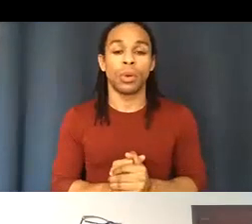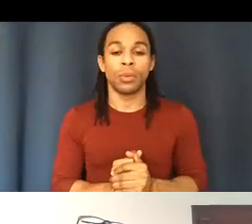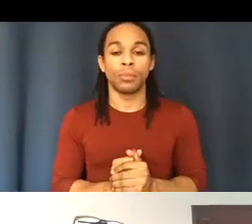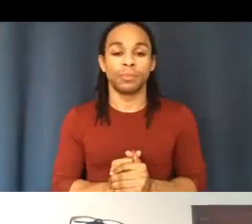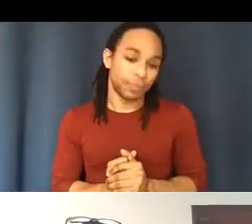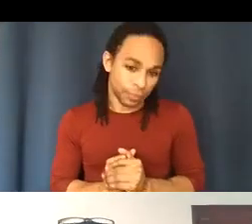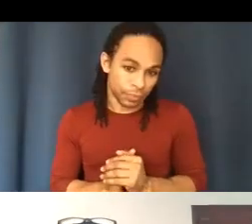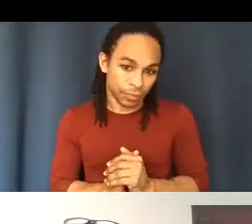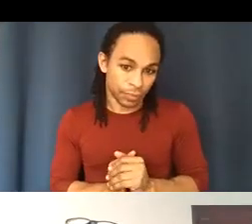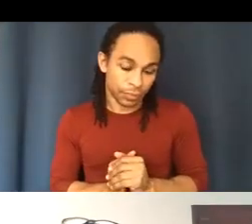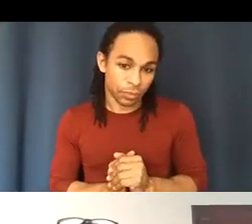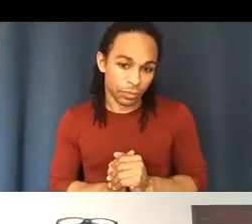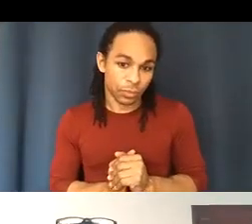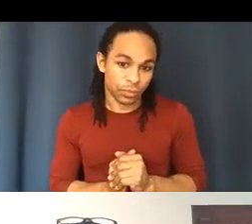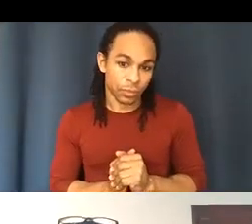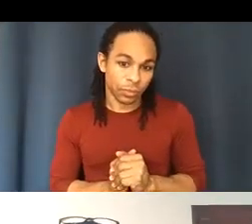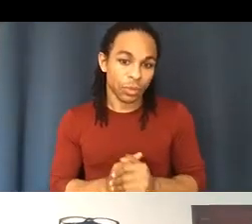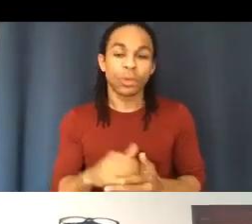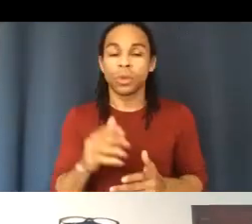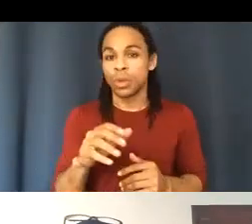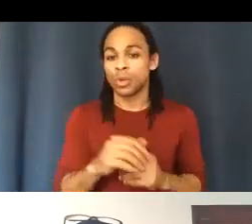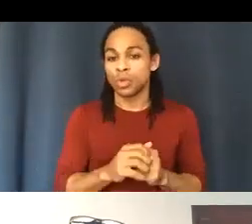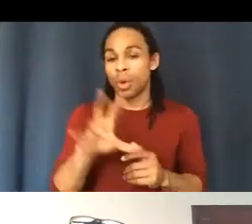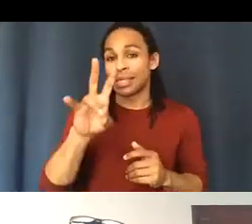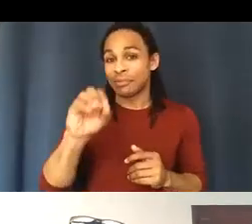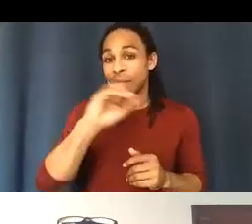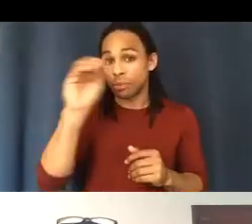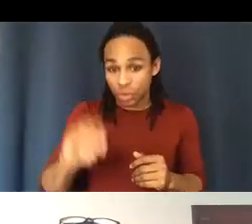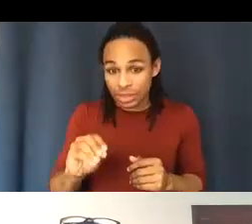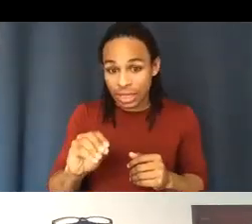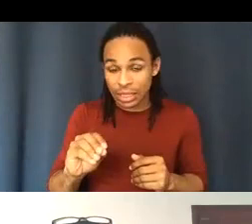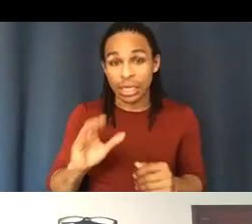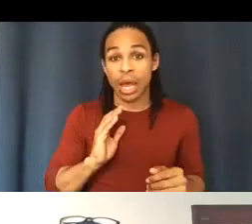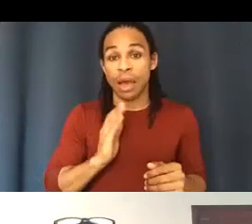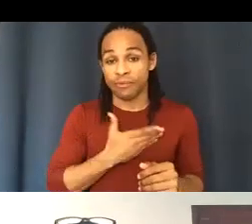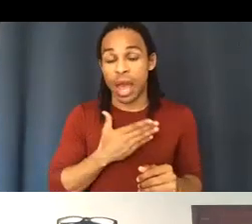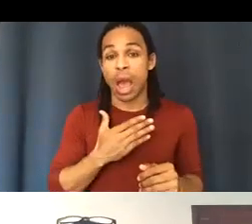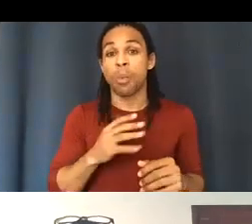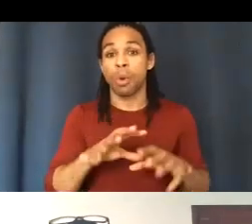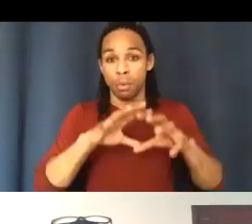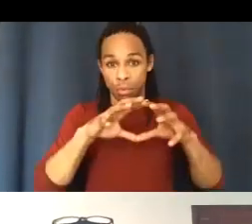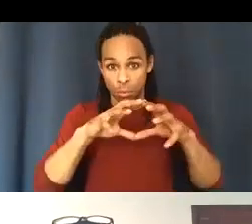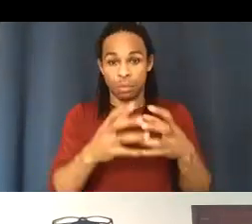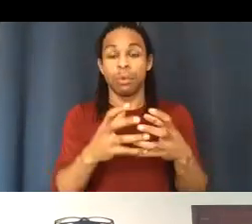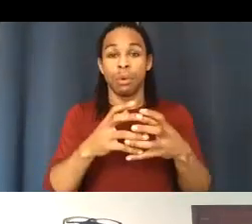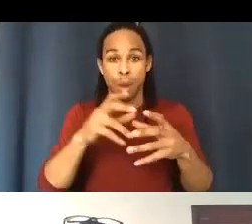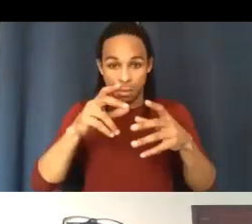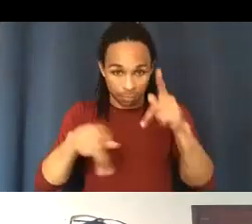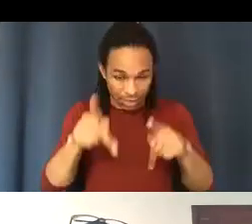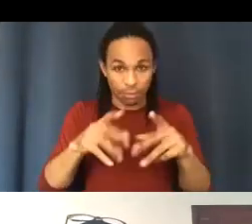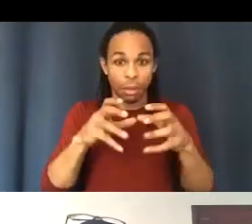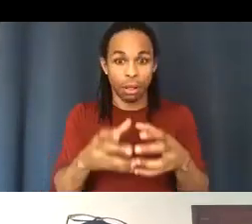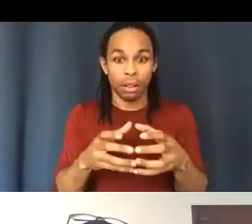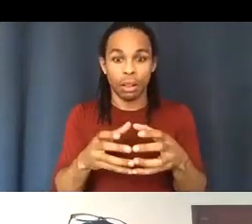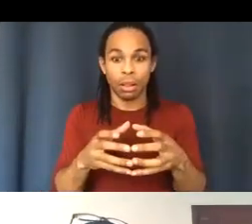because of the resources. Over 70% of the population live day by day. And if you shut down the country for 14 days, how are those